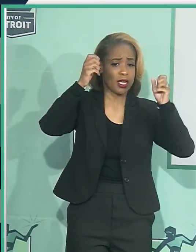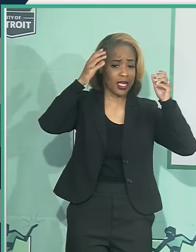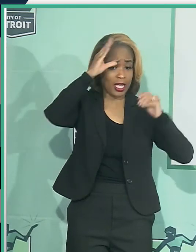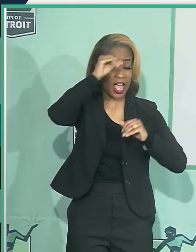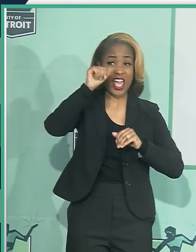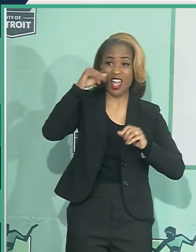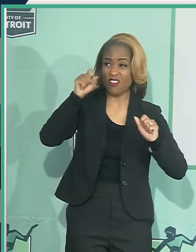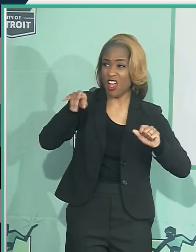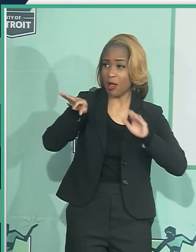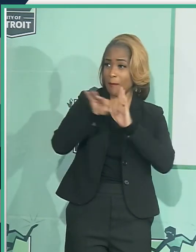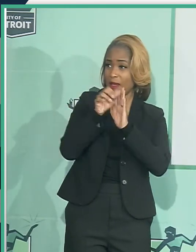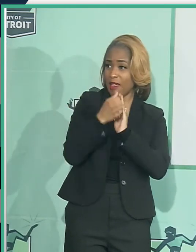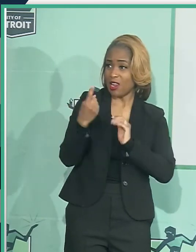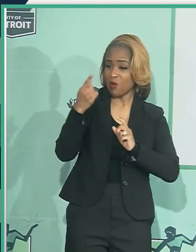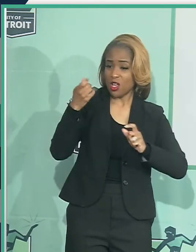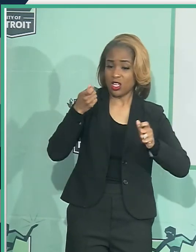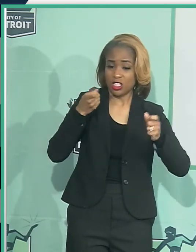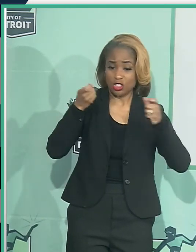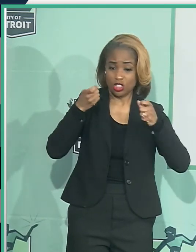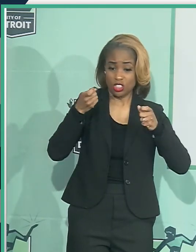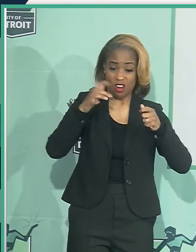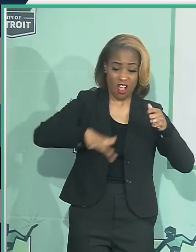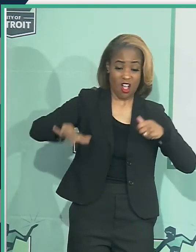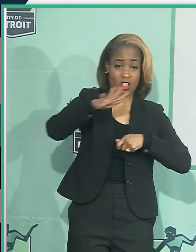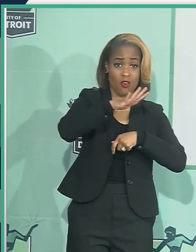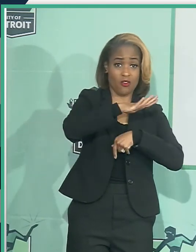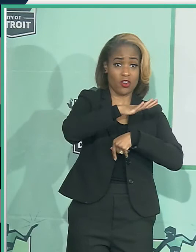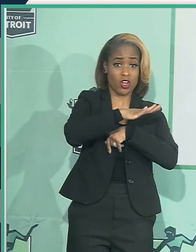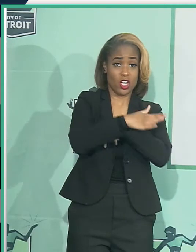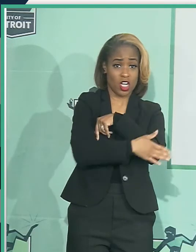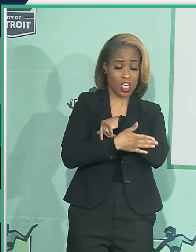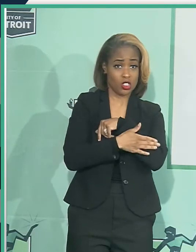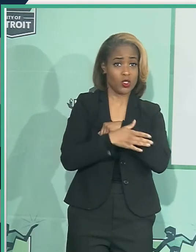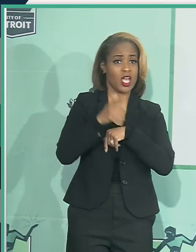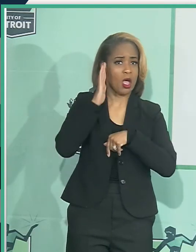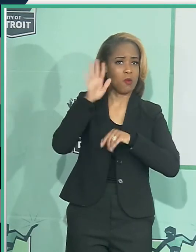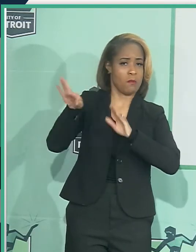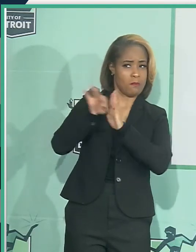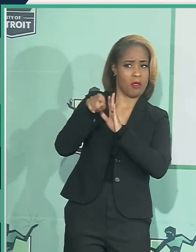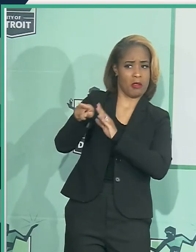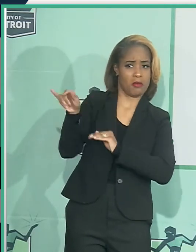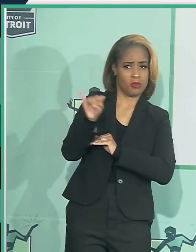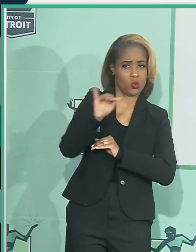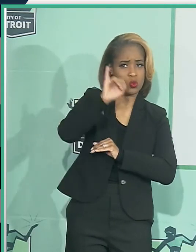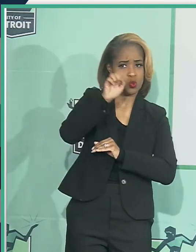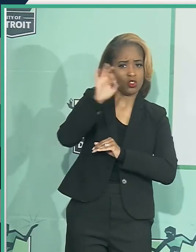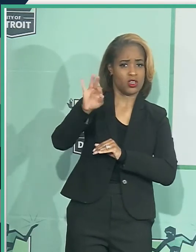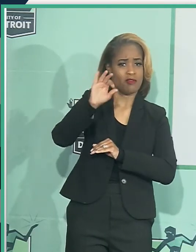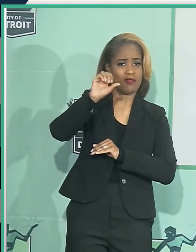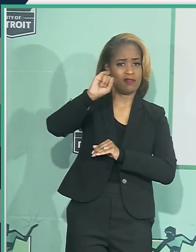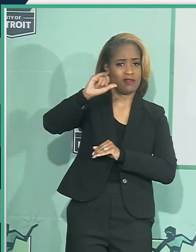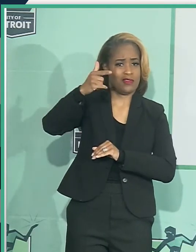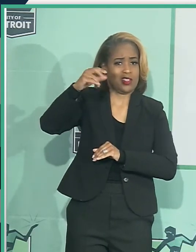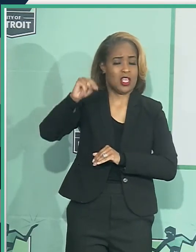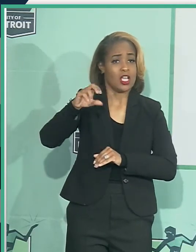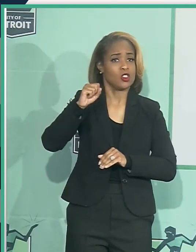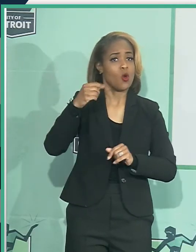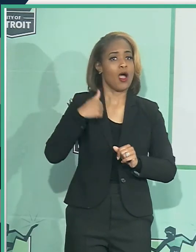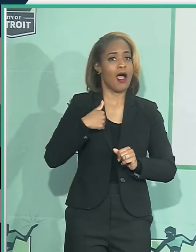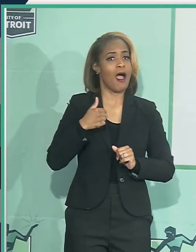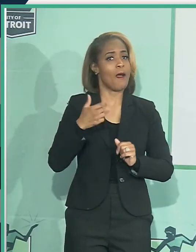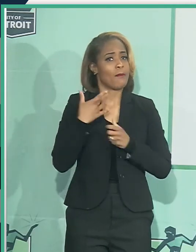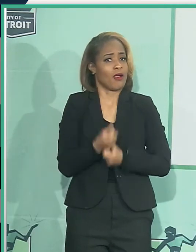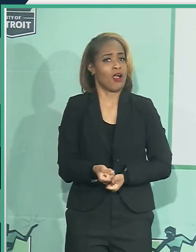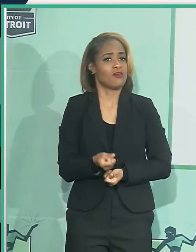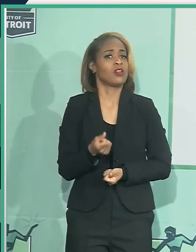be in charge of the national distribution plan, it would be Jeff Zients. So I am confident that we're going to be in good hands in a